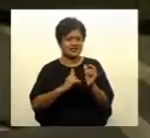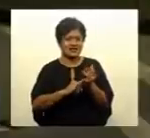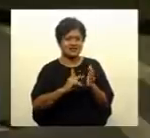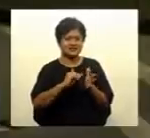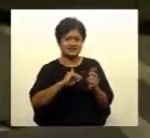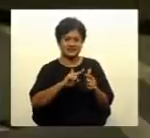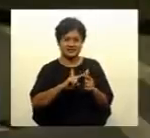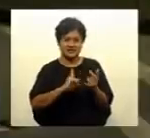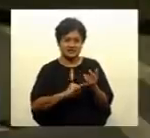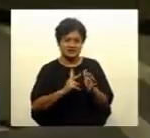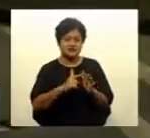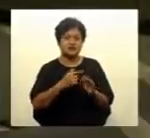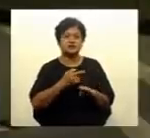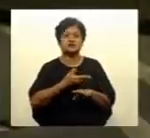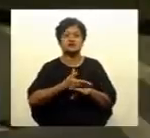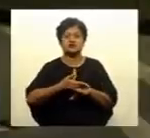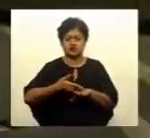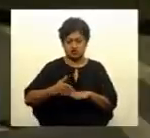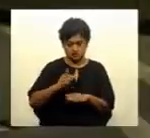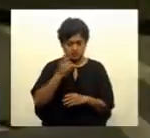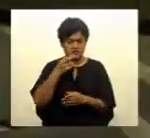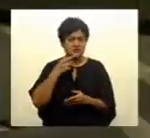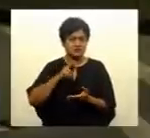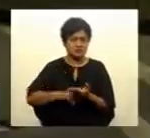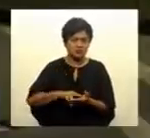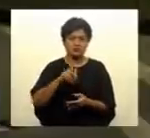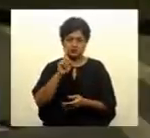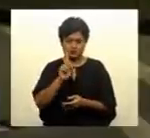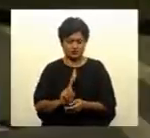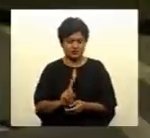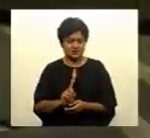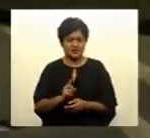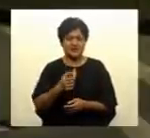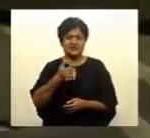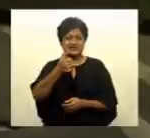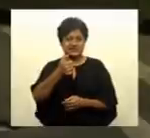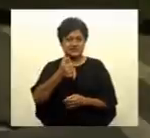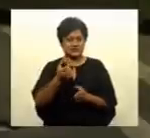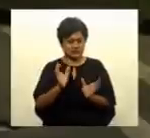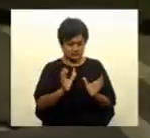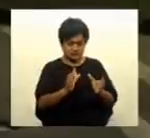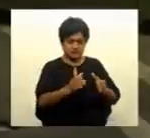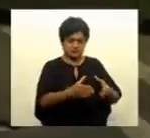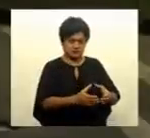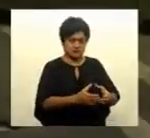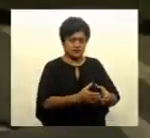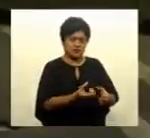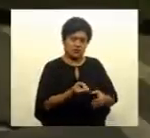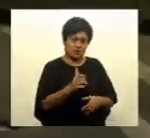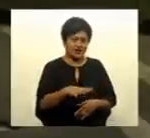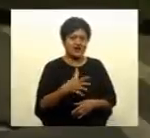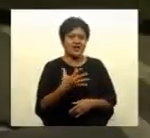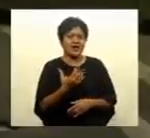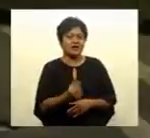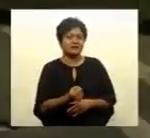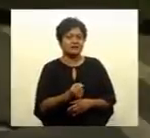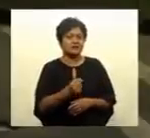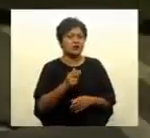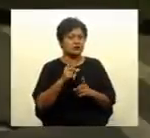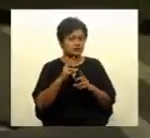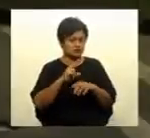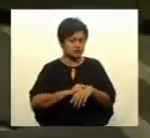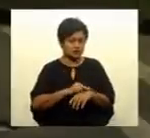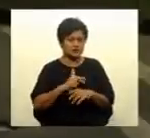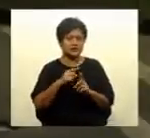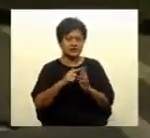new case reported today, adding to the 6 cases already in this cluster. Permanent Secretary for Health, Dr. James Fong,